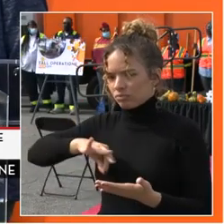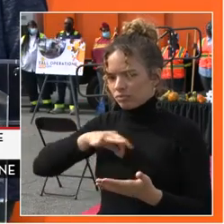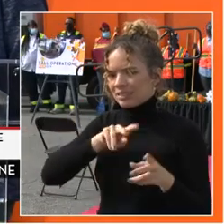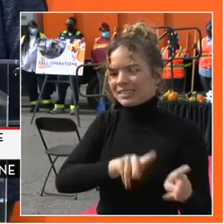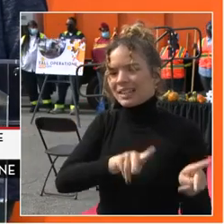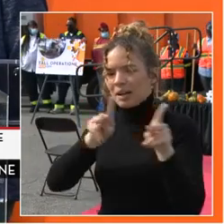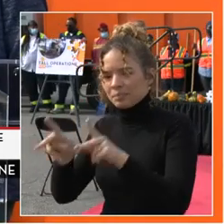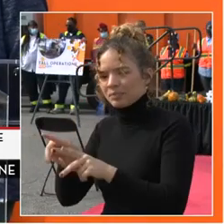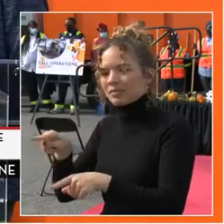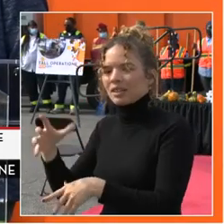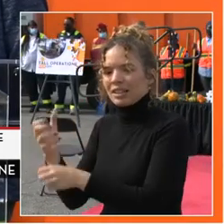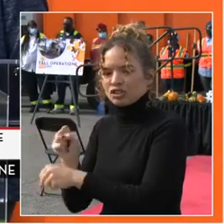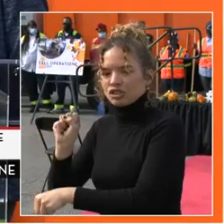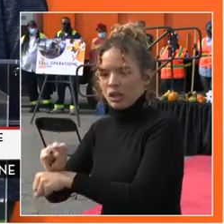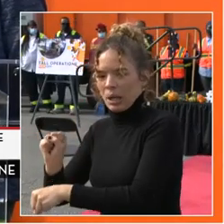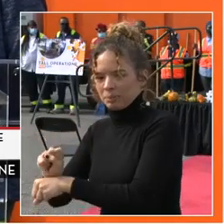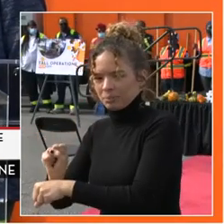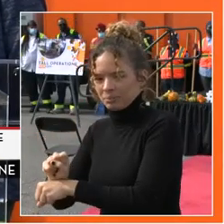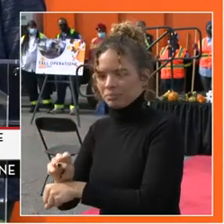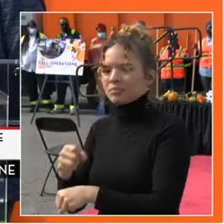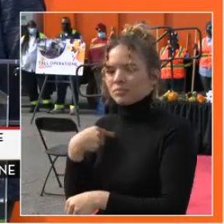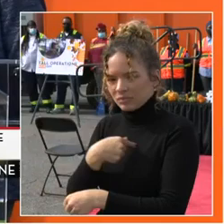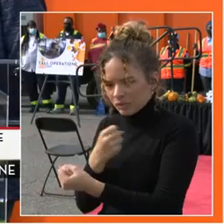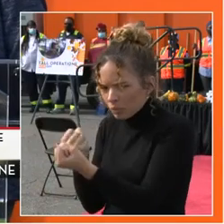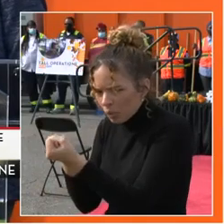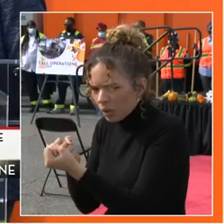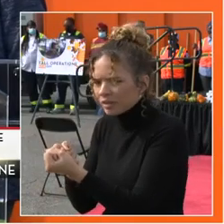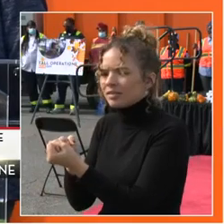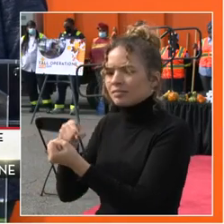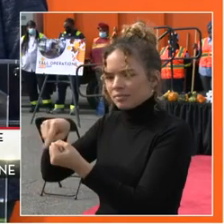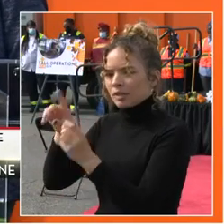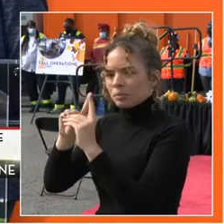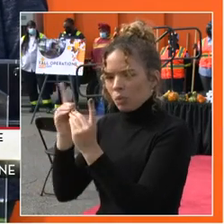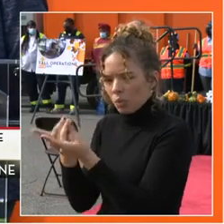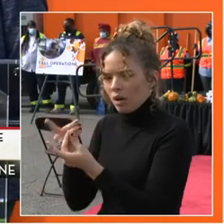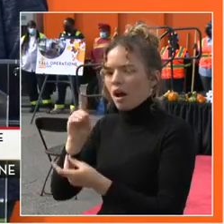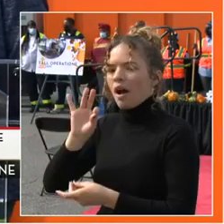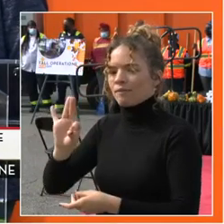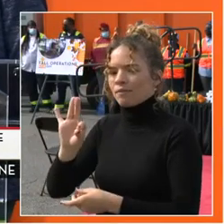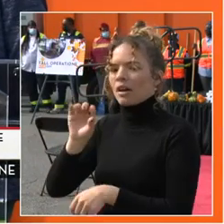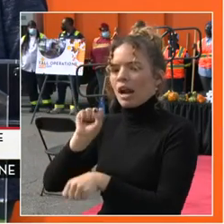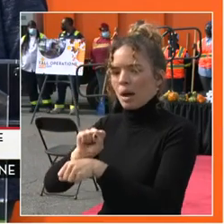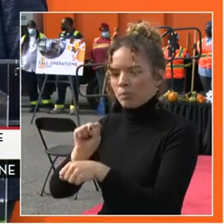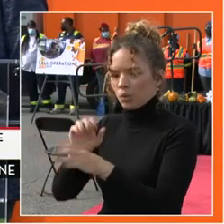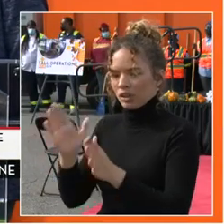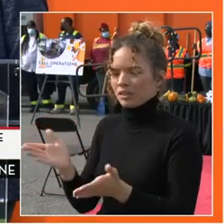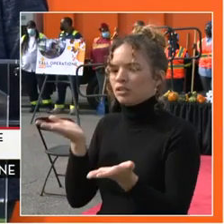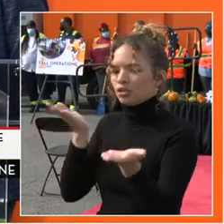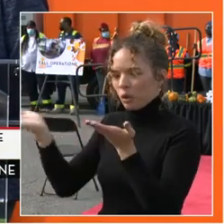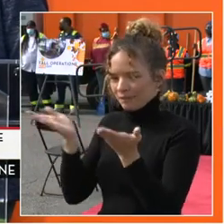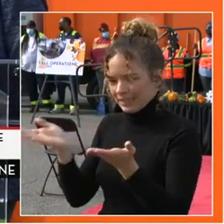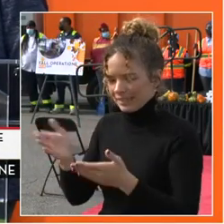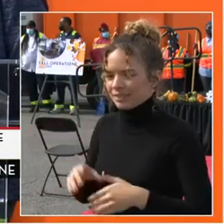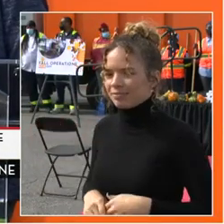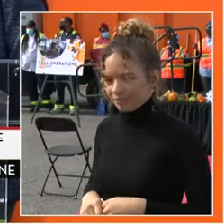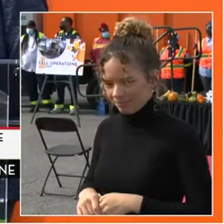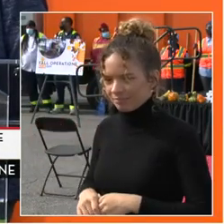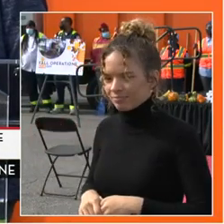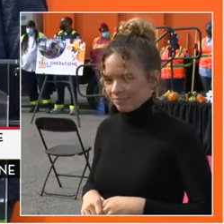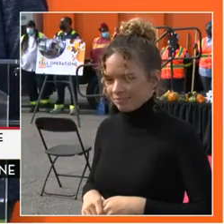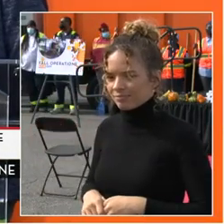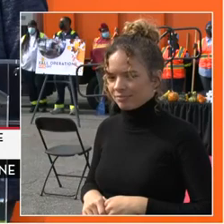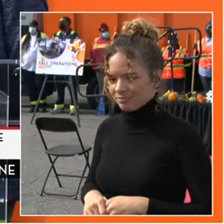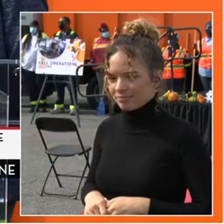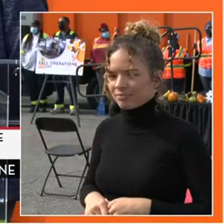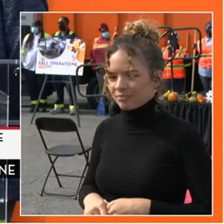of Employment Services. So all of those things built up with what you're learning in school will have you ready to get